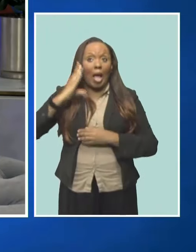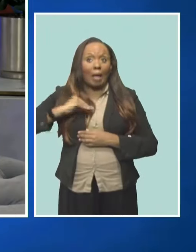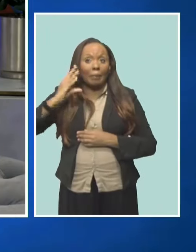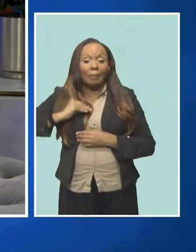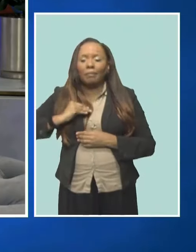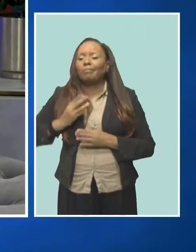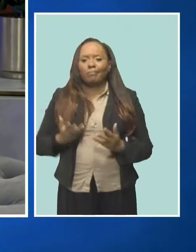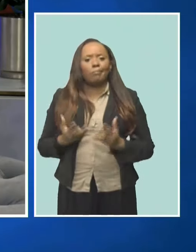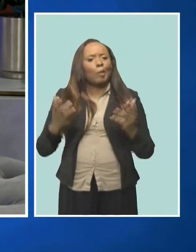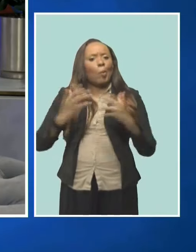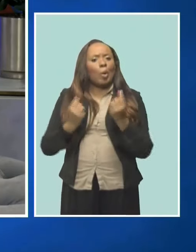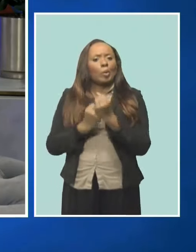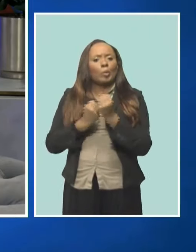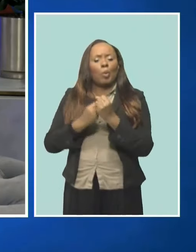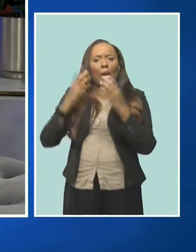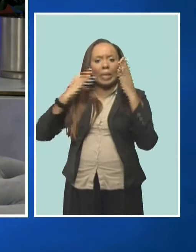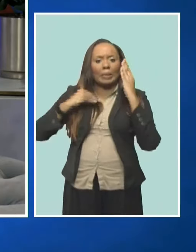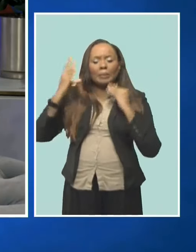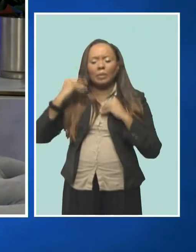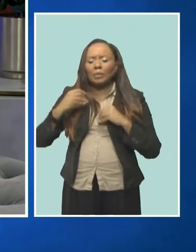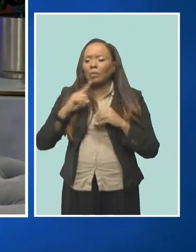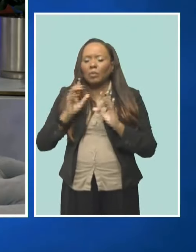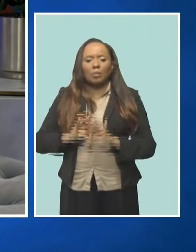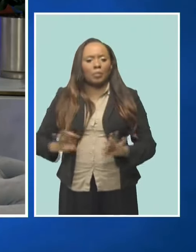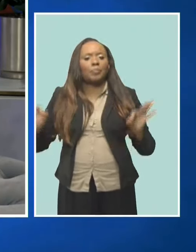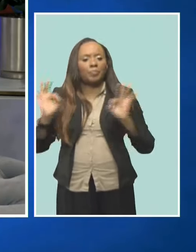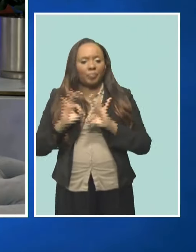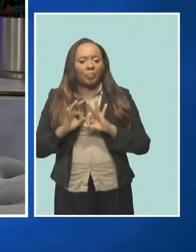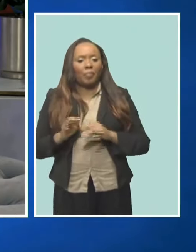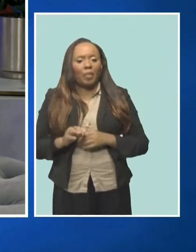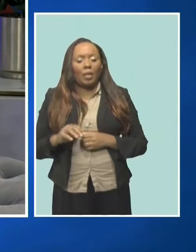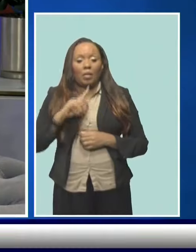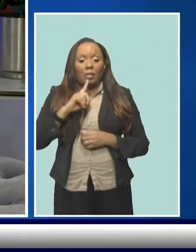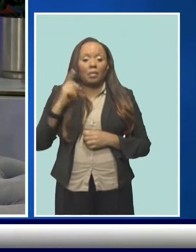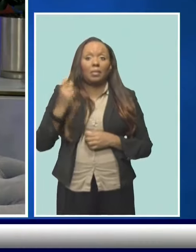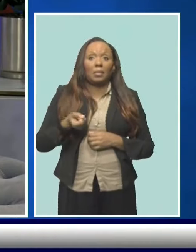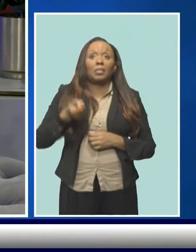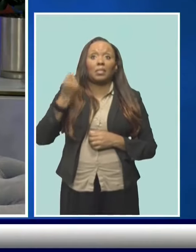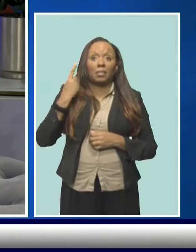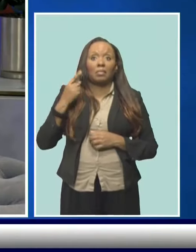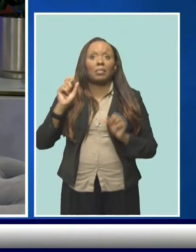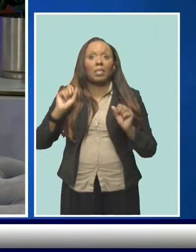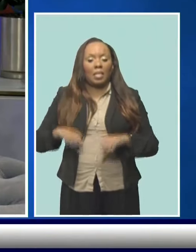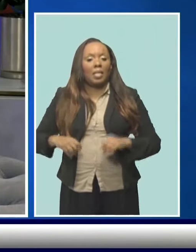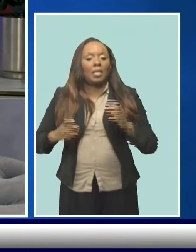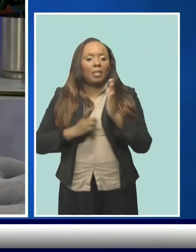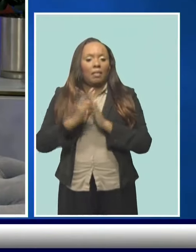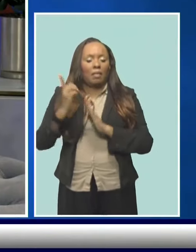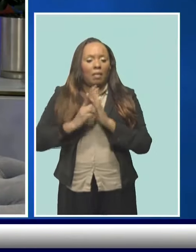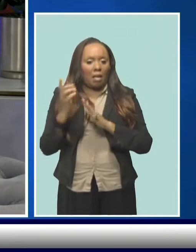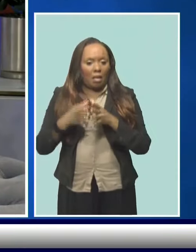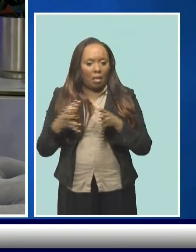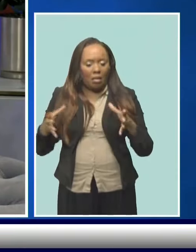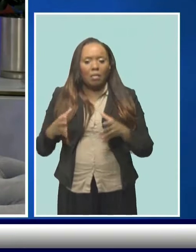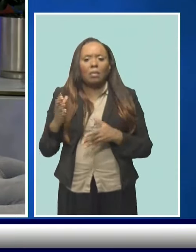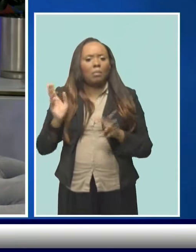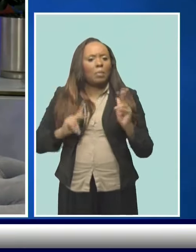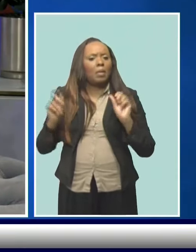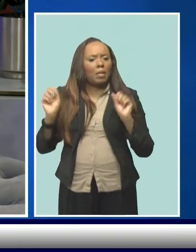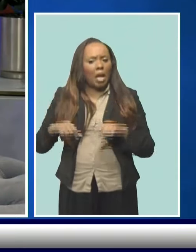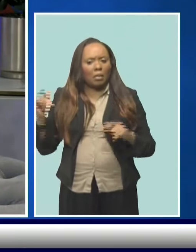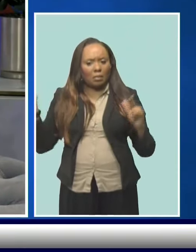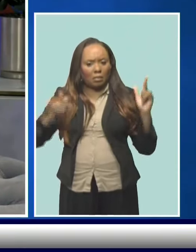towards more supporting that niche within tourism and understanding that it can be developed and it's something that persons will travel here for